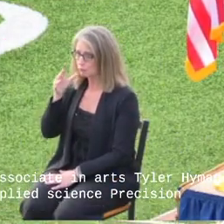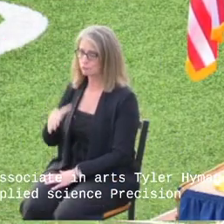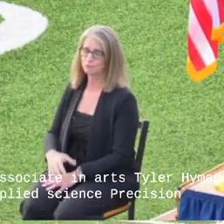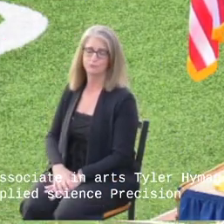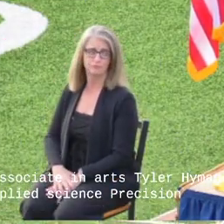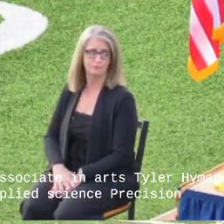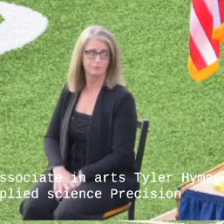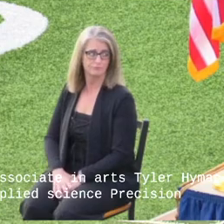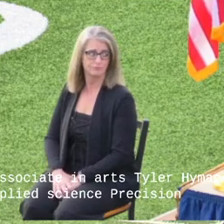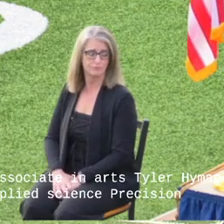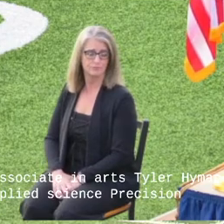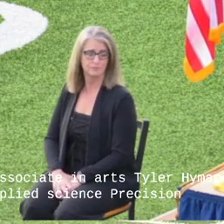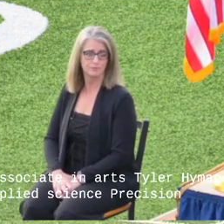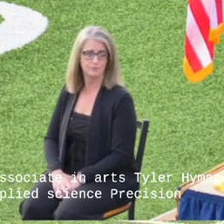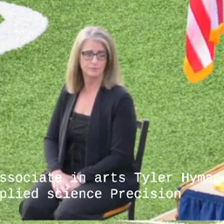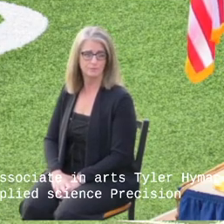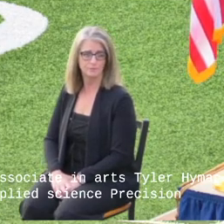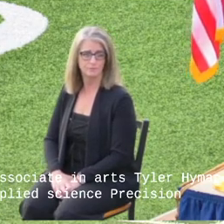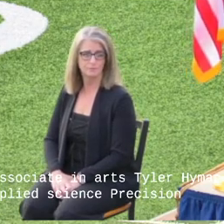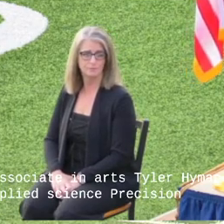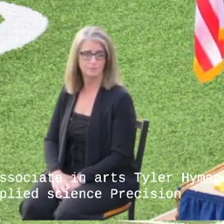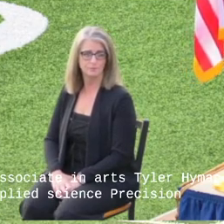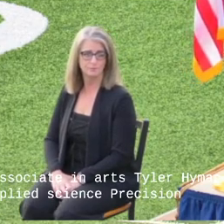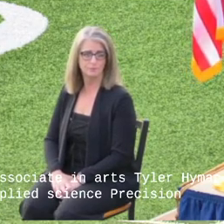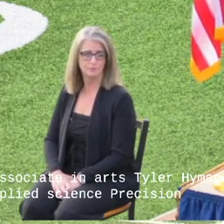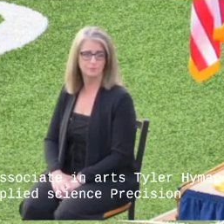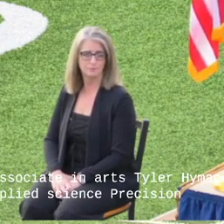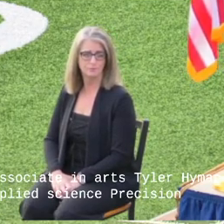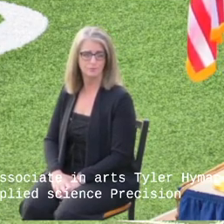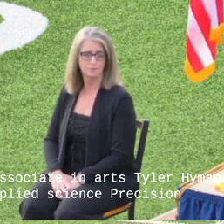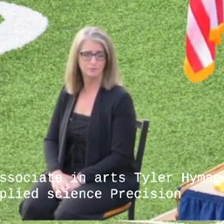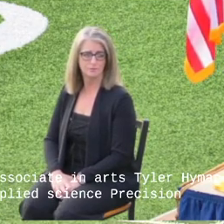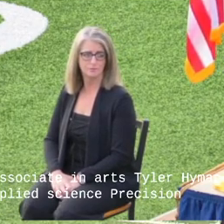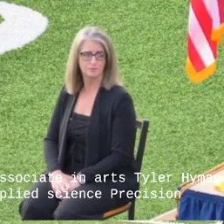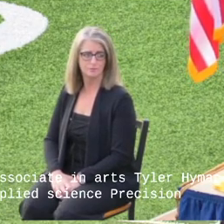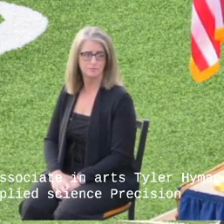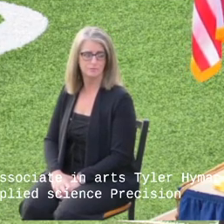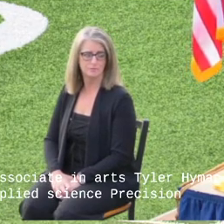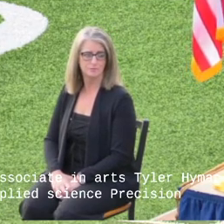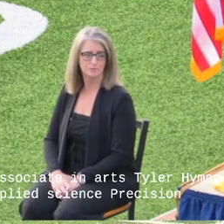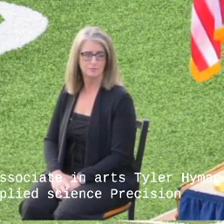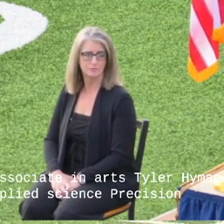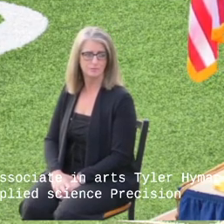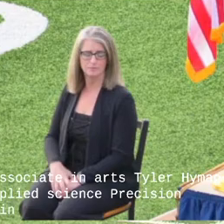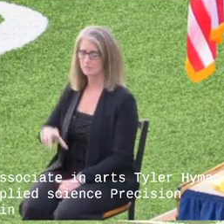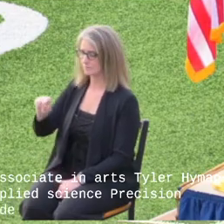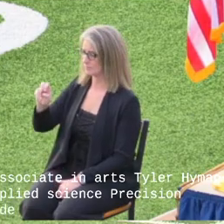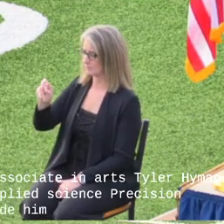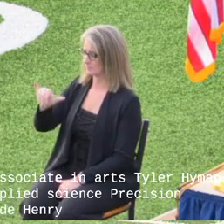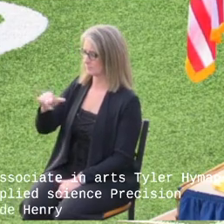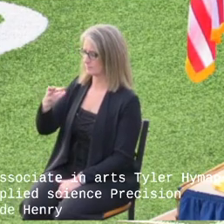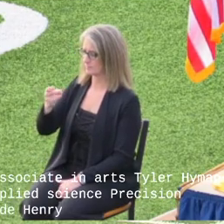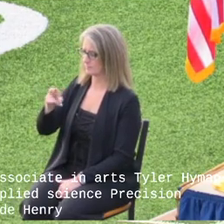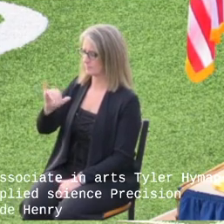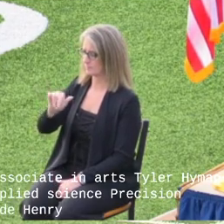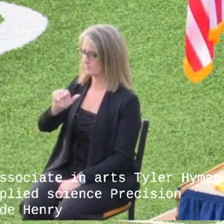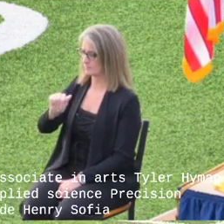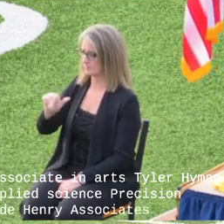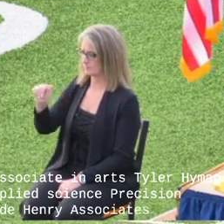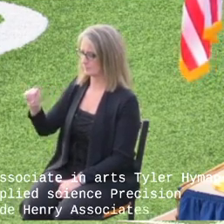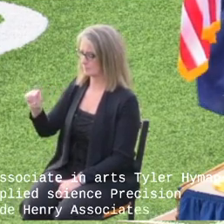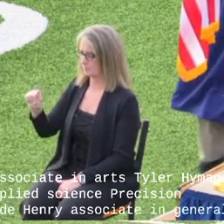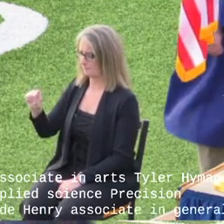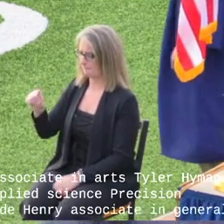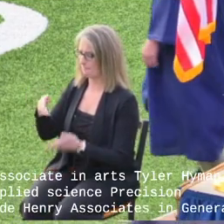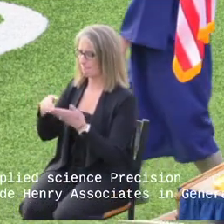Yeah, Trey Henry, Associate in